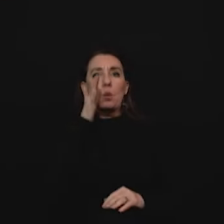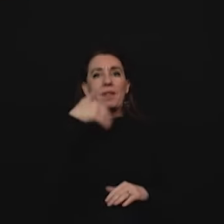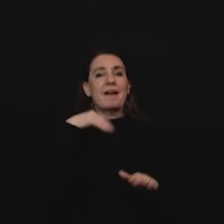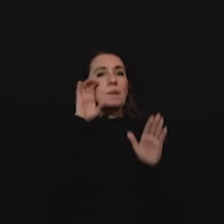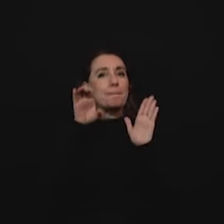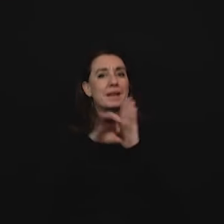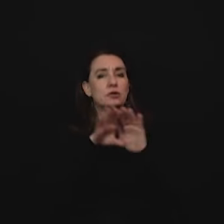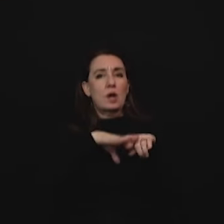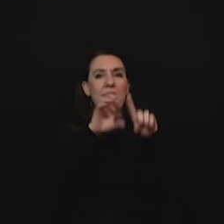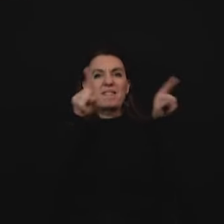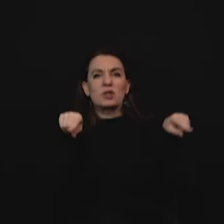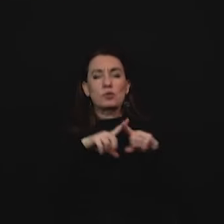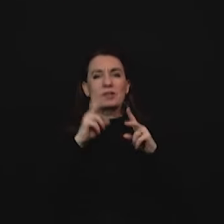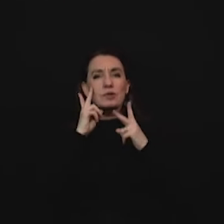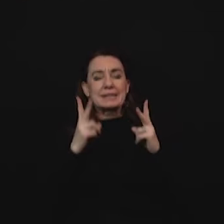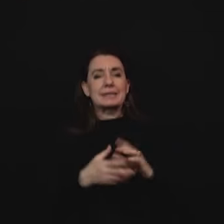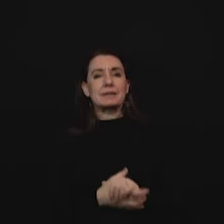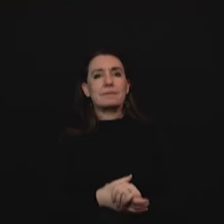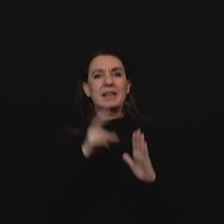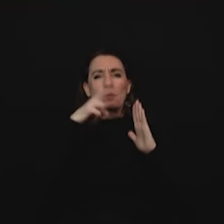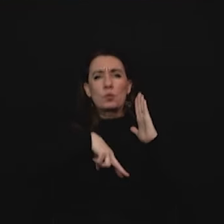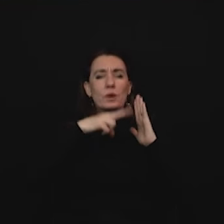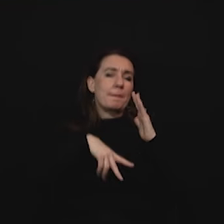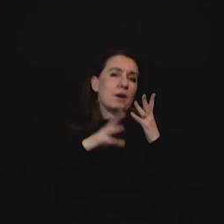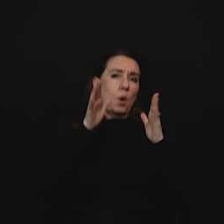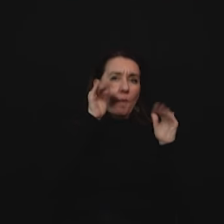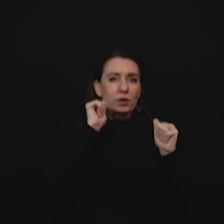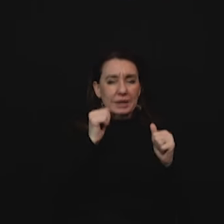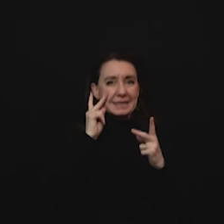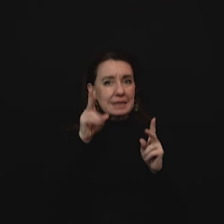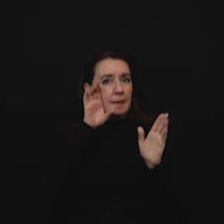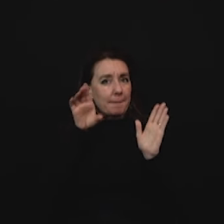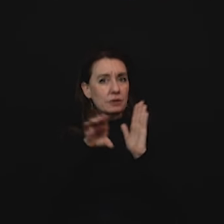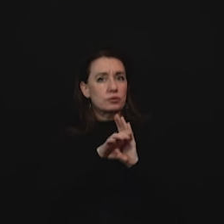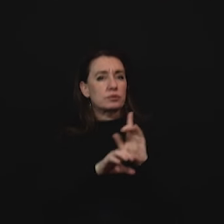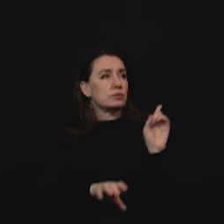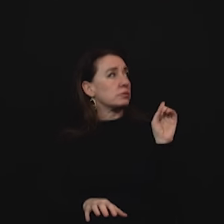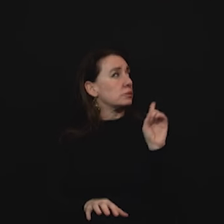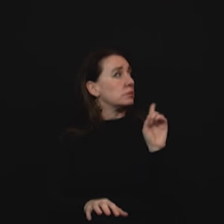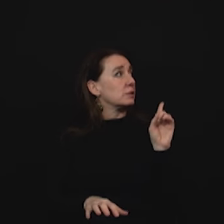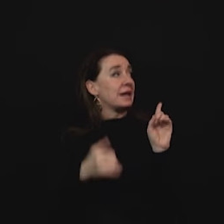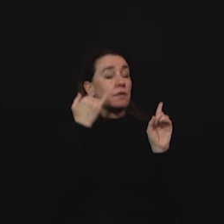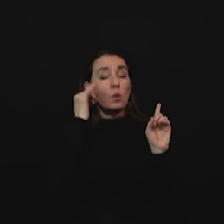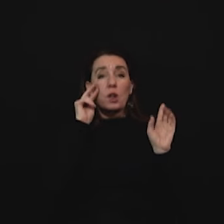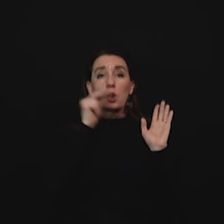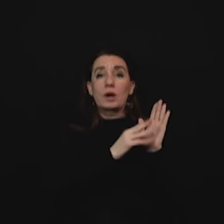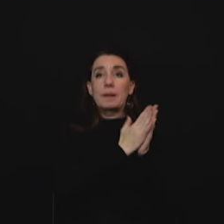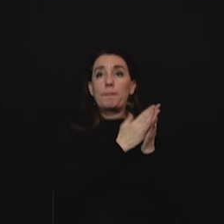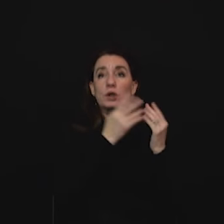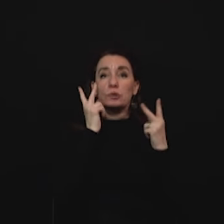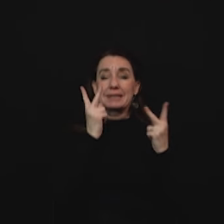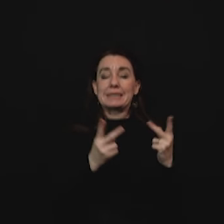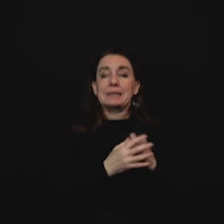the screens. So you might not be able to read the words on the screens, but hopefully you can see some of these pictures. So if you want to look at the book, you can see it here. But I'm going to read it